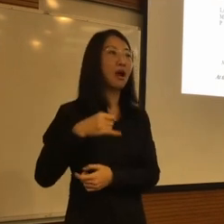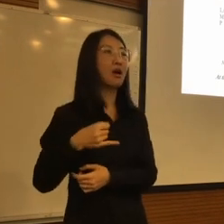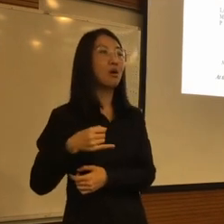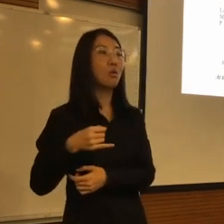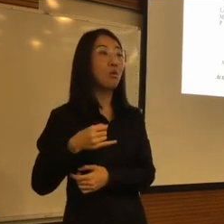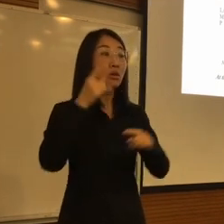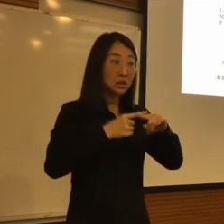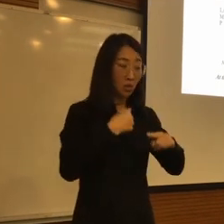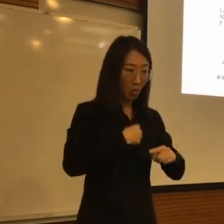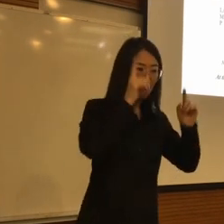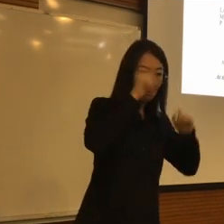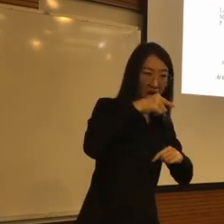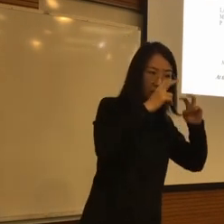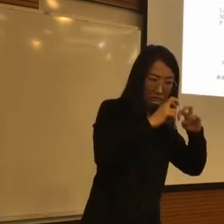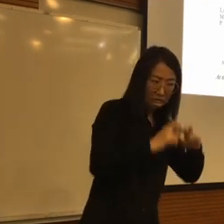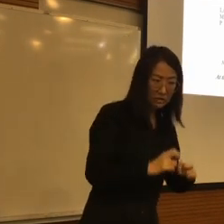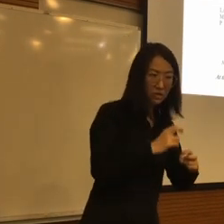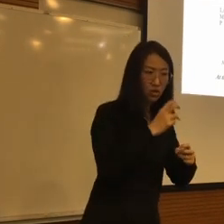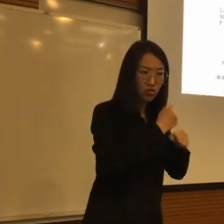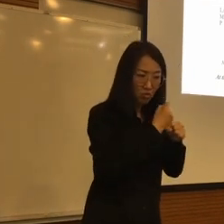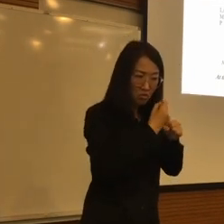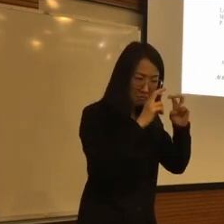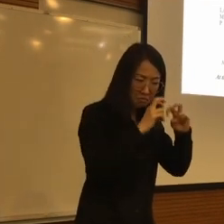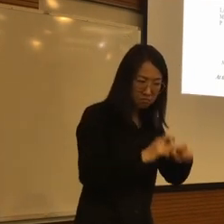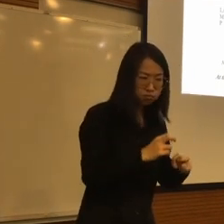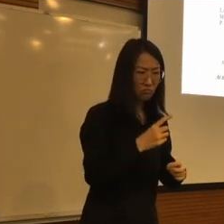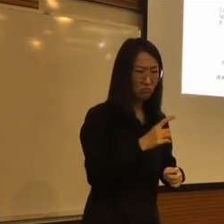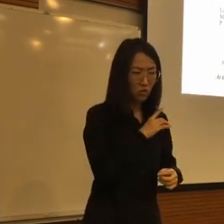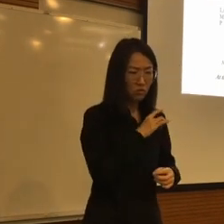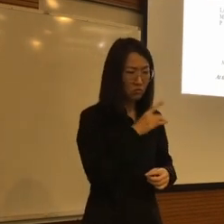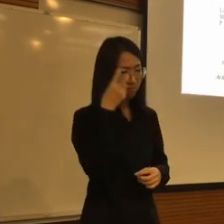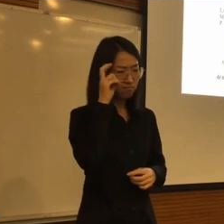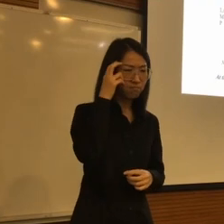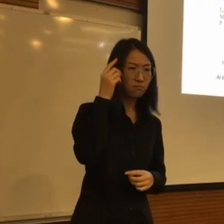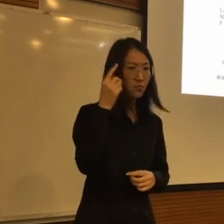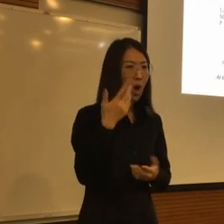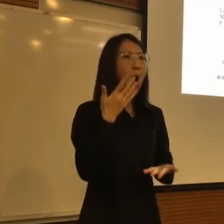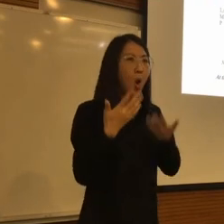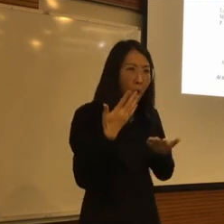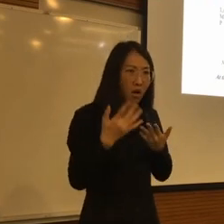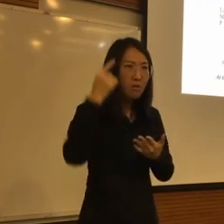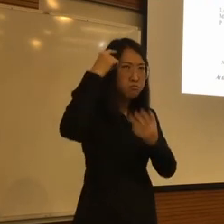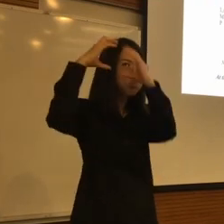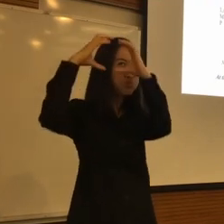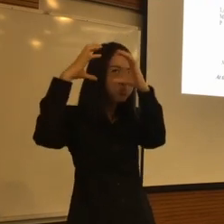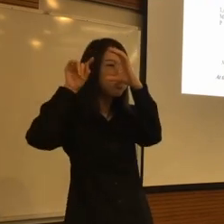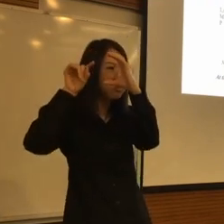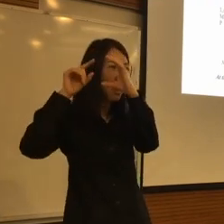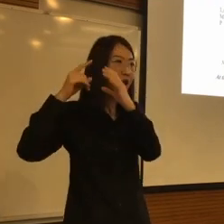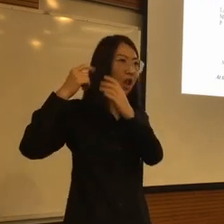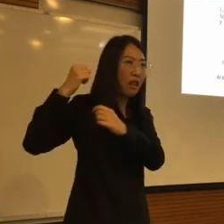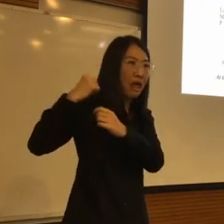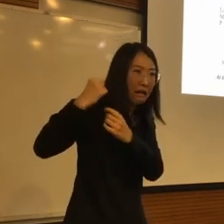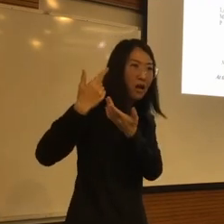topic, I just intuitively thought maybe there is some kind of mental resource, some kind